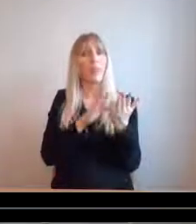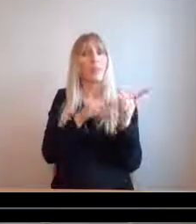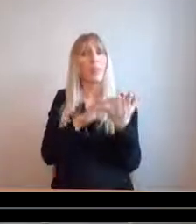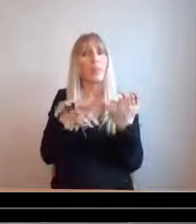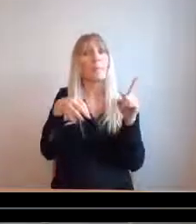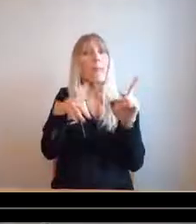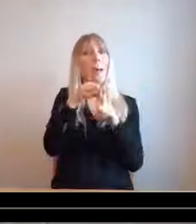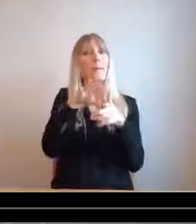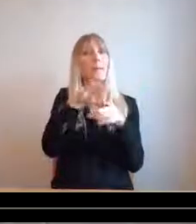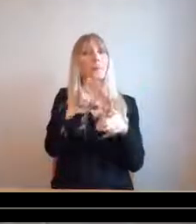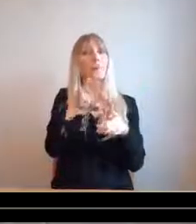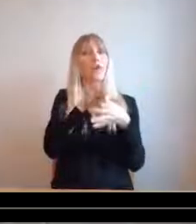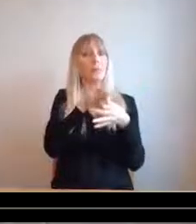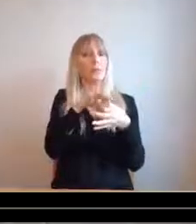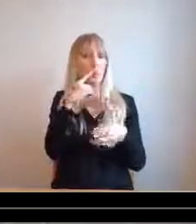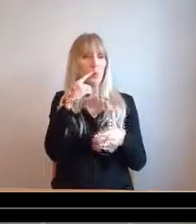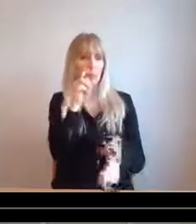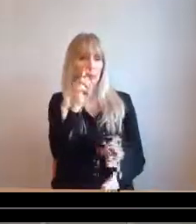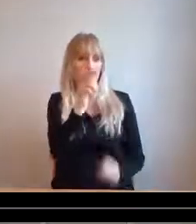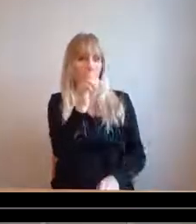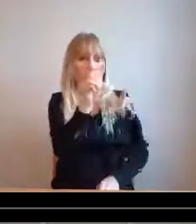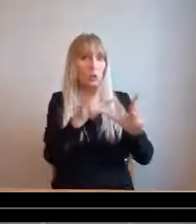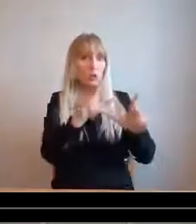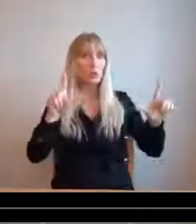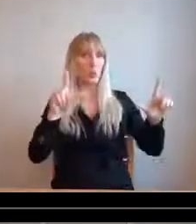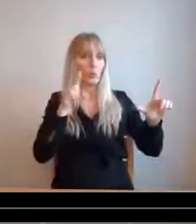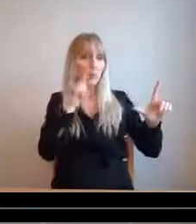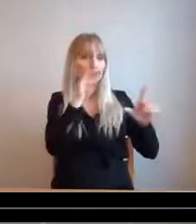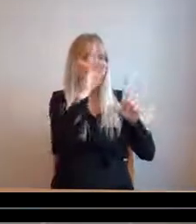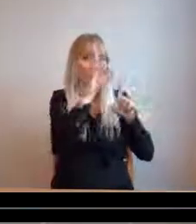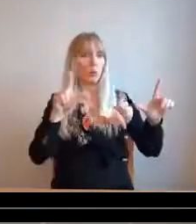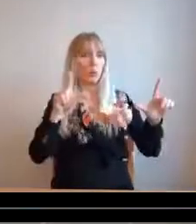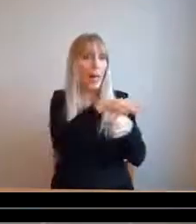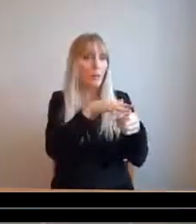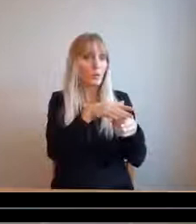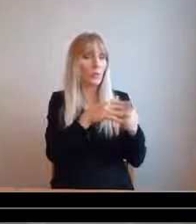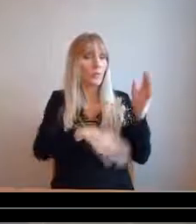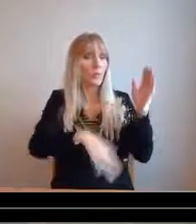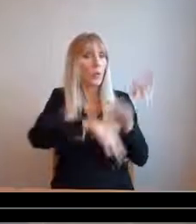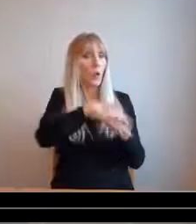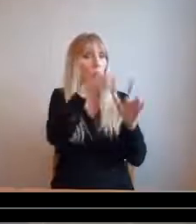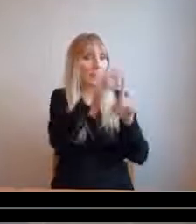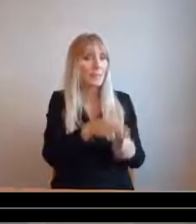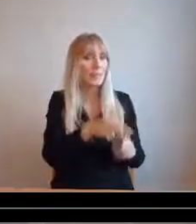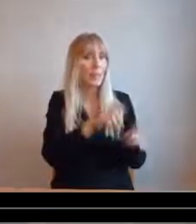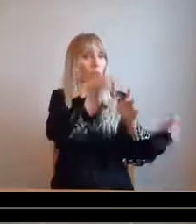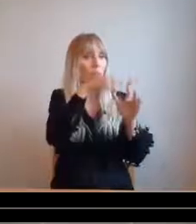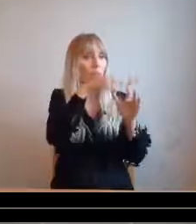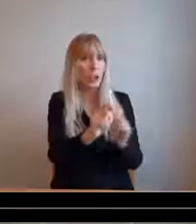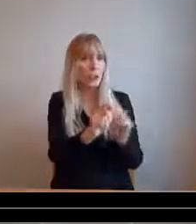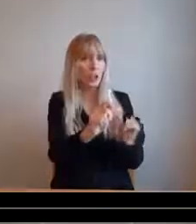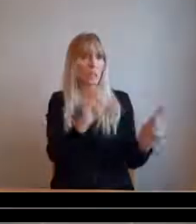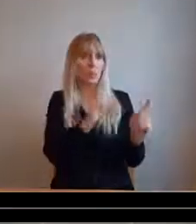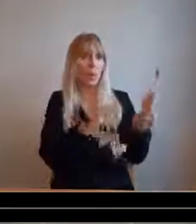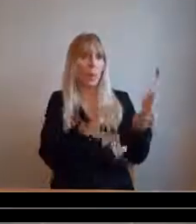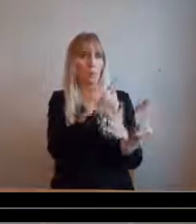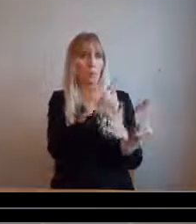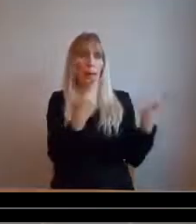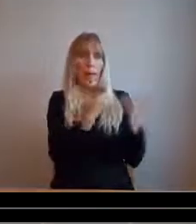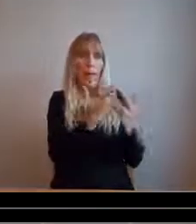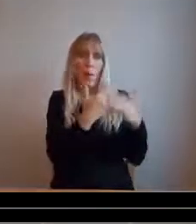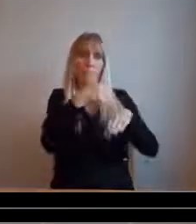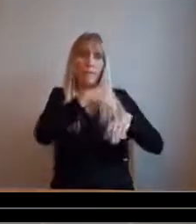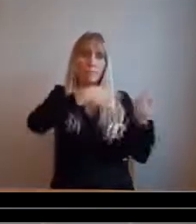the website, because you can zoom in on certain areas and get more detail of the specific areas by going